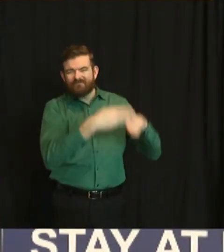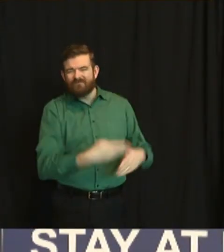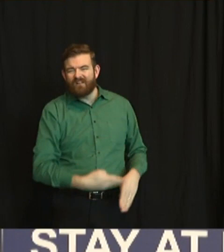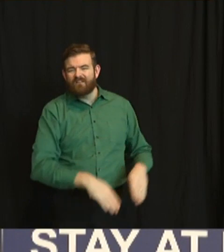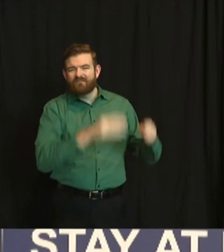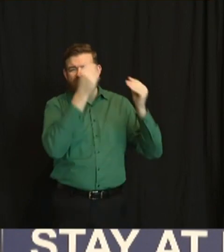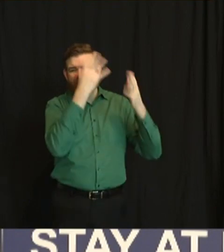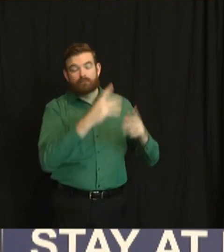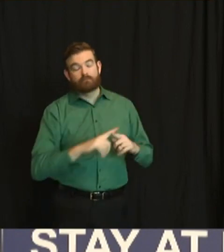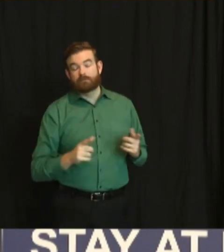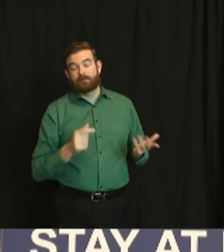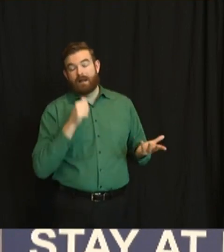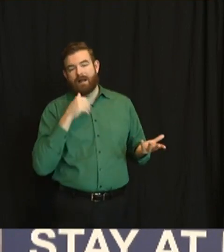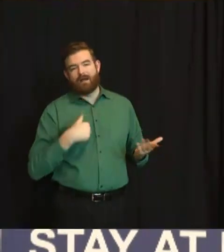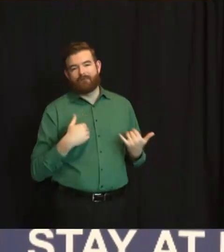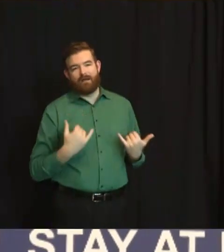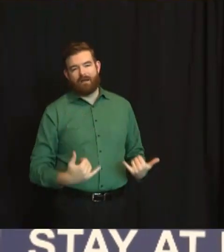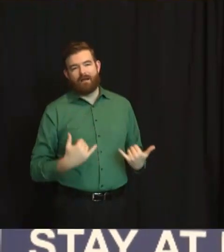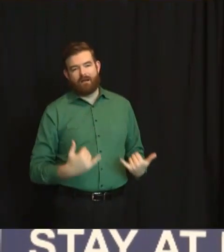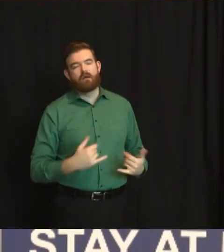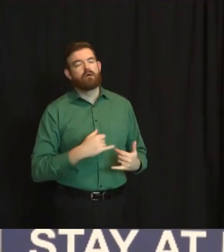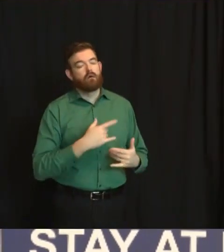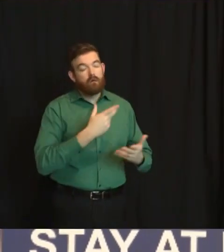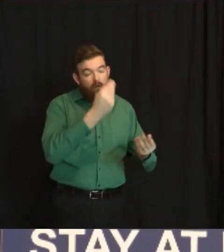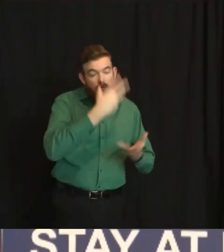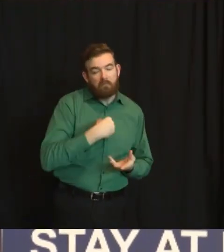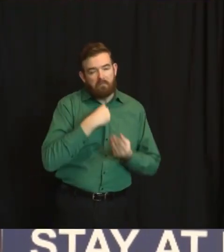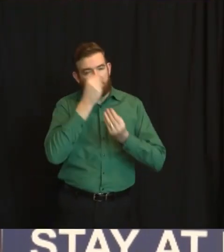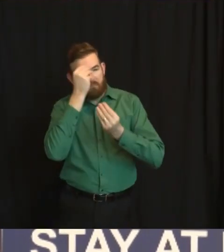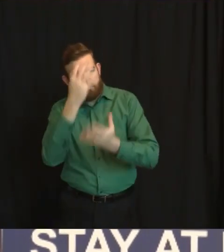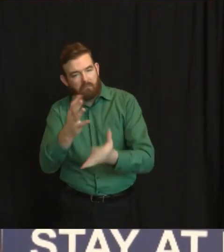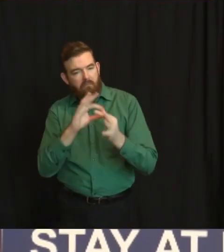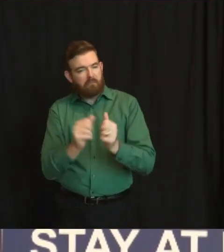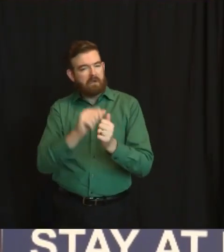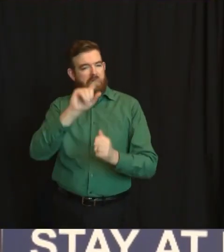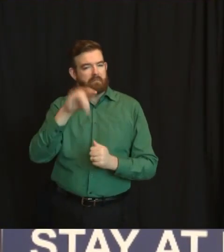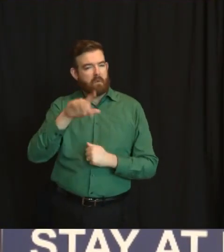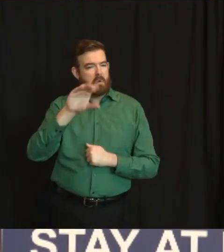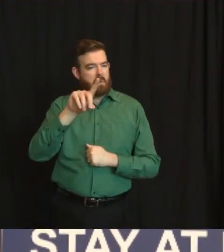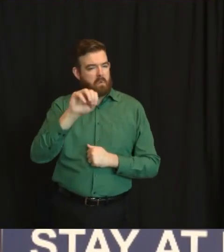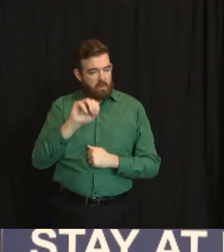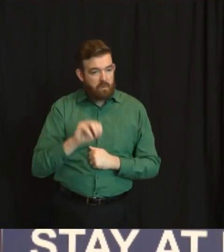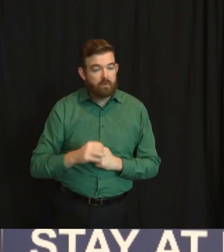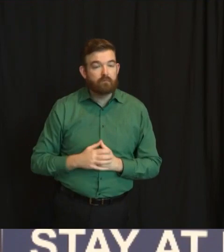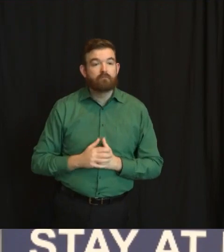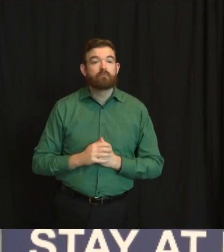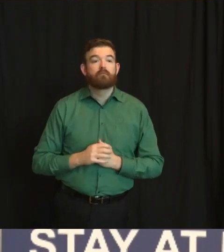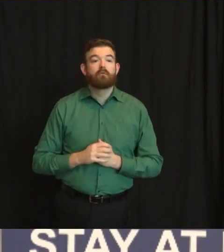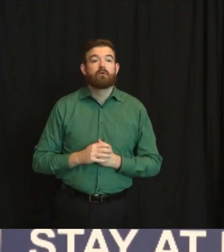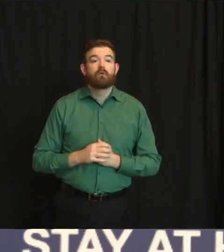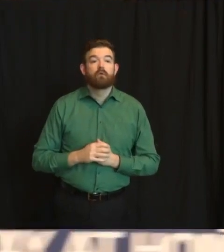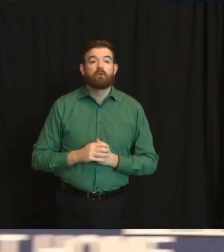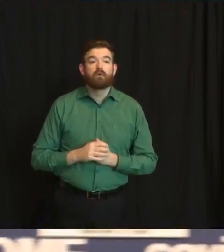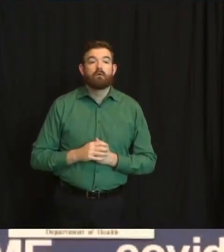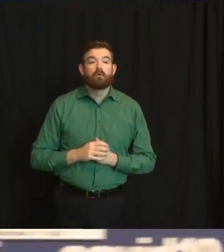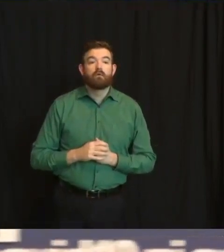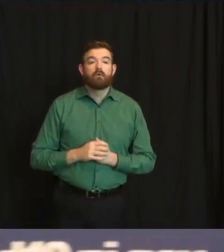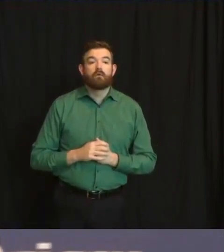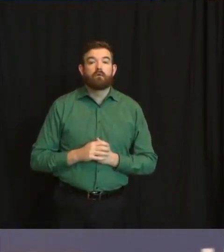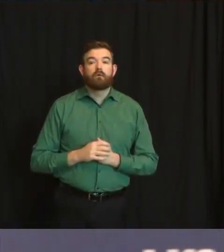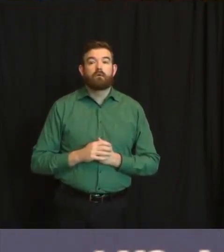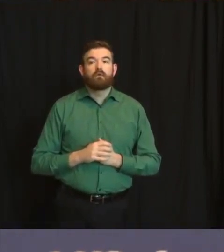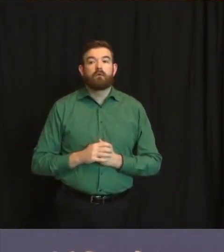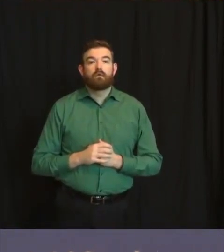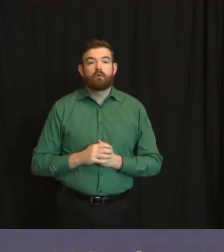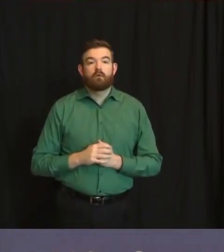you. I owe that to you. How about discharge? By zip code, I don't have it, yeah. So I I have think to get